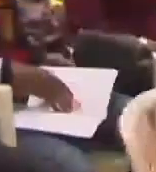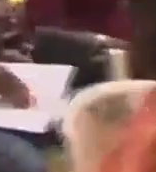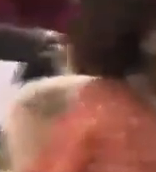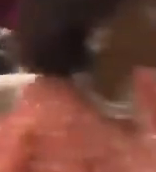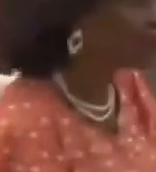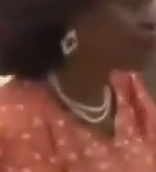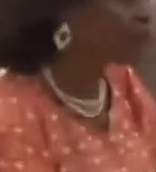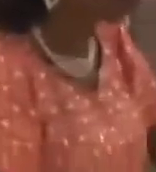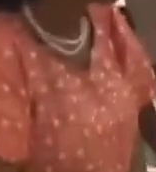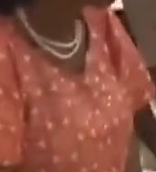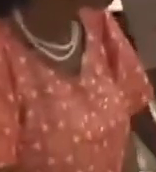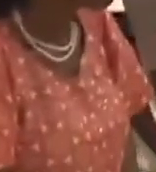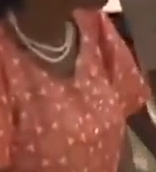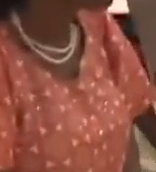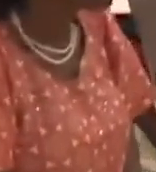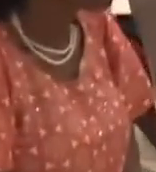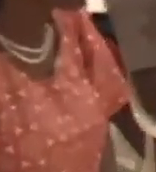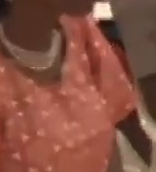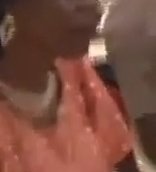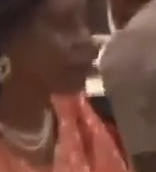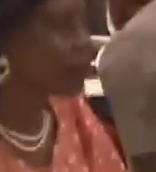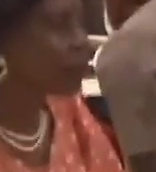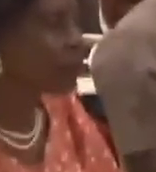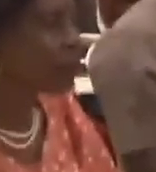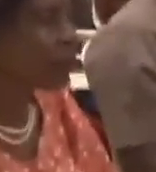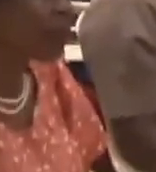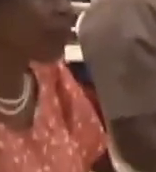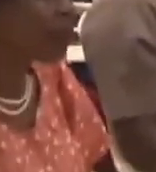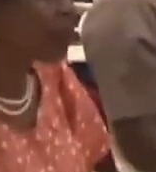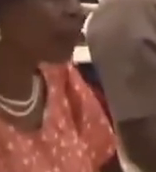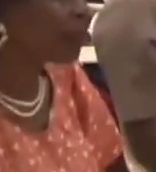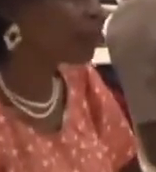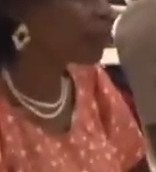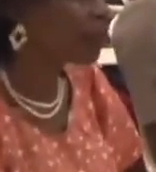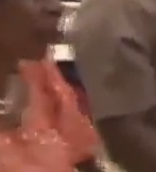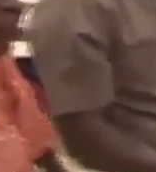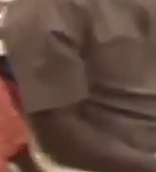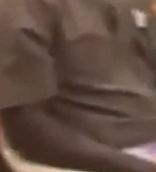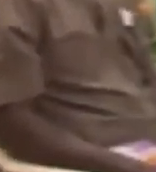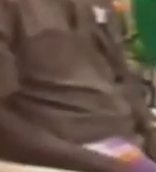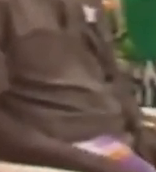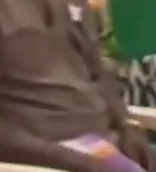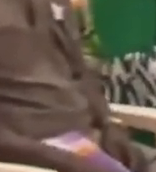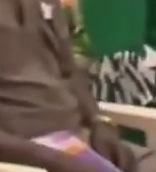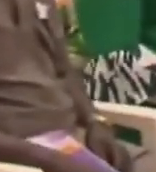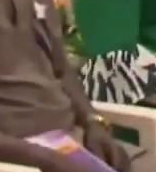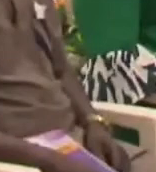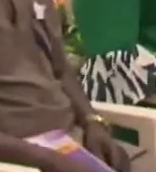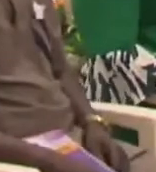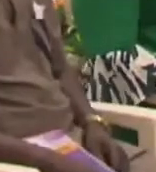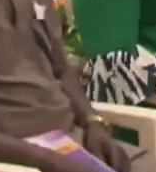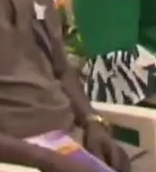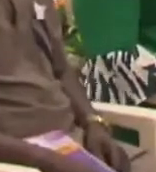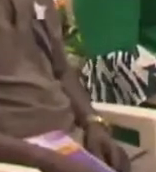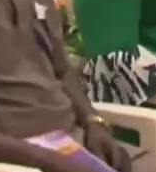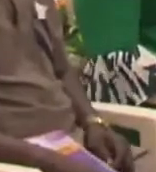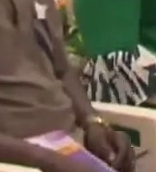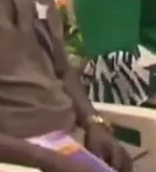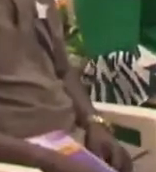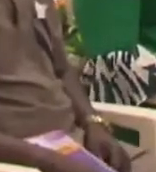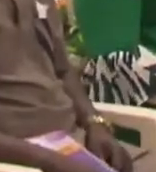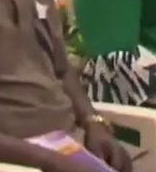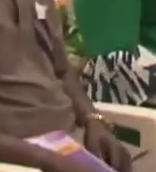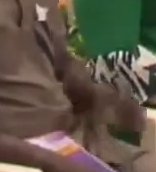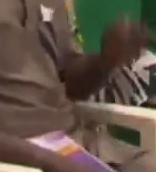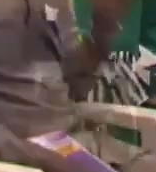the refuse bin that is provided all over the place. As you do